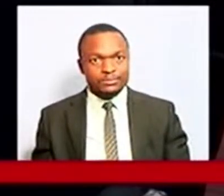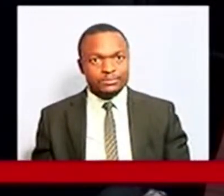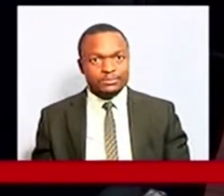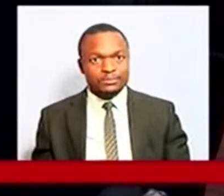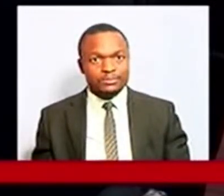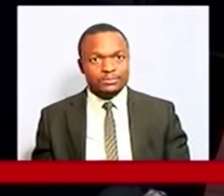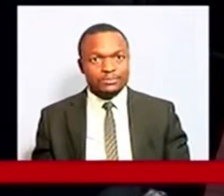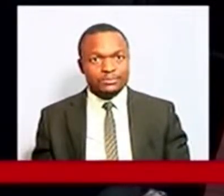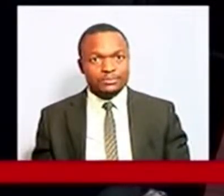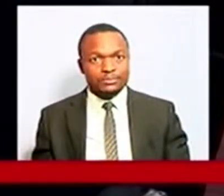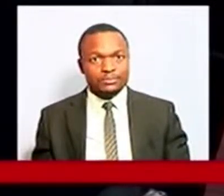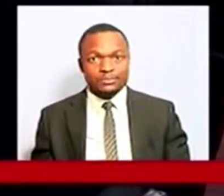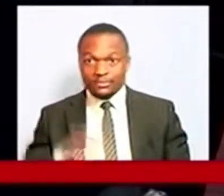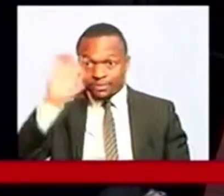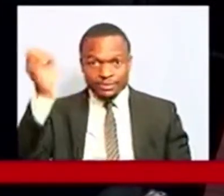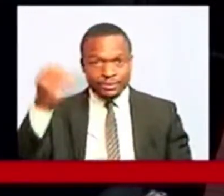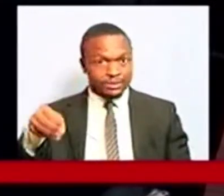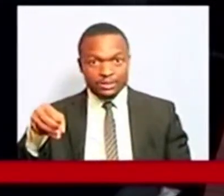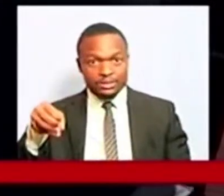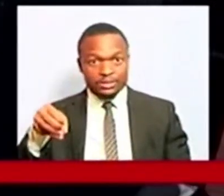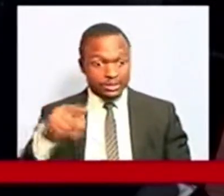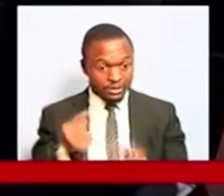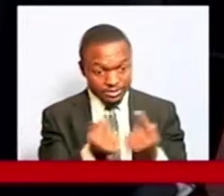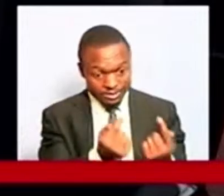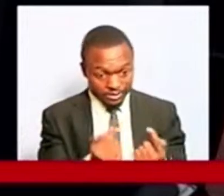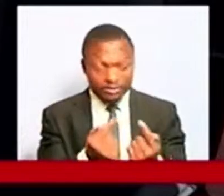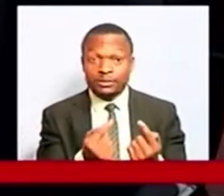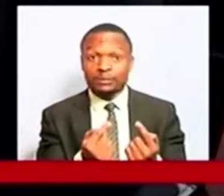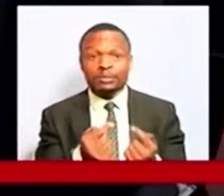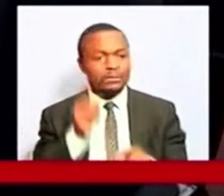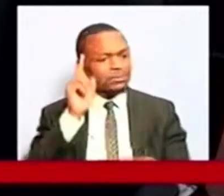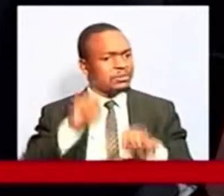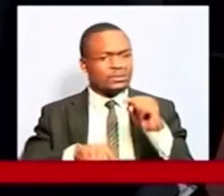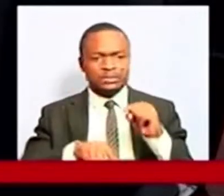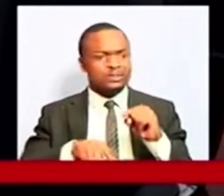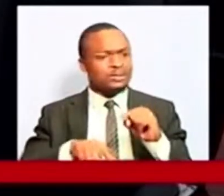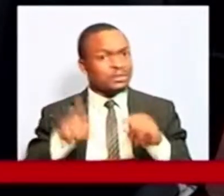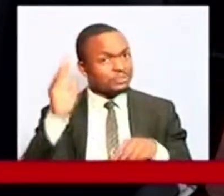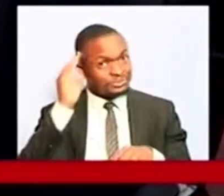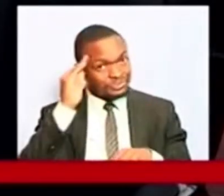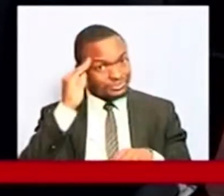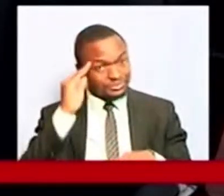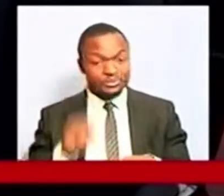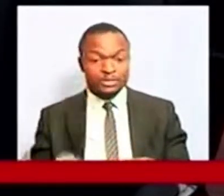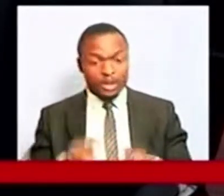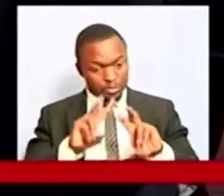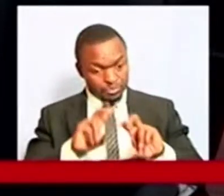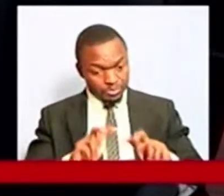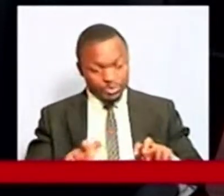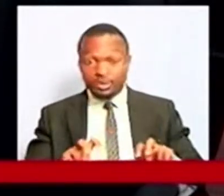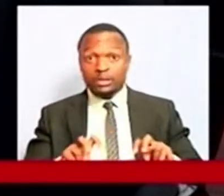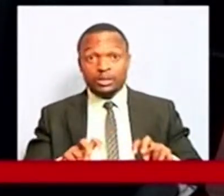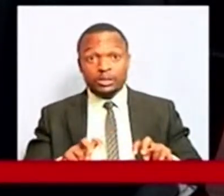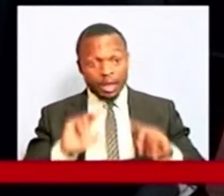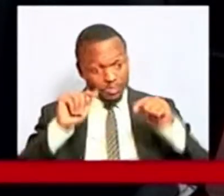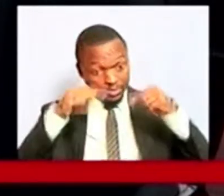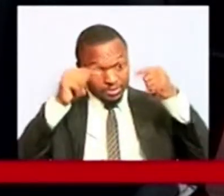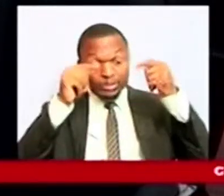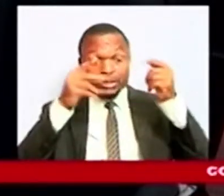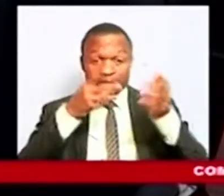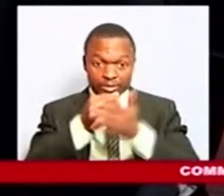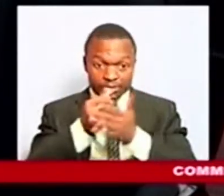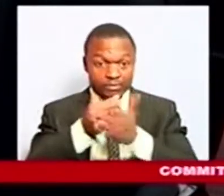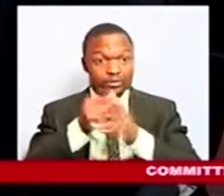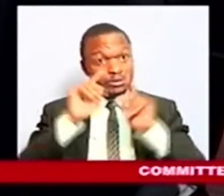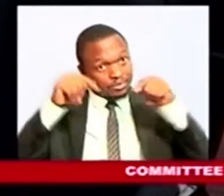Status and percentage. Status and percentage. So we cannot evaluate to check the physical progress and the financial